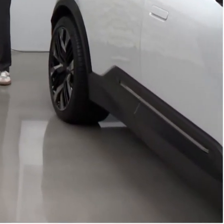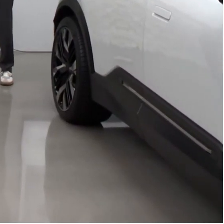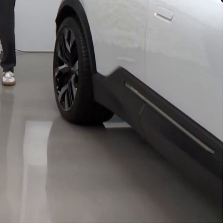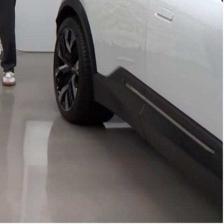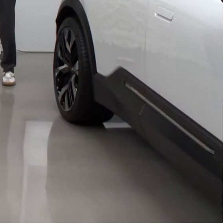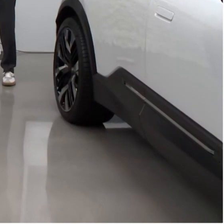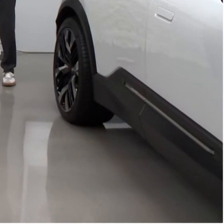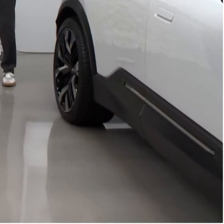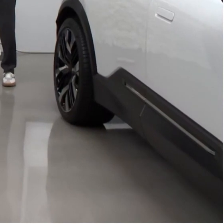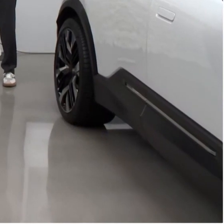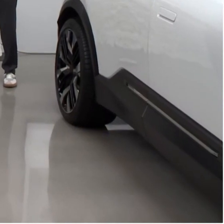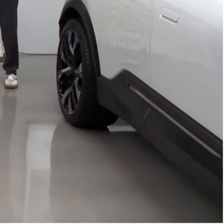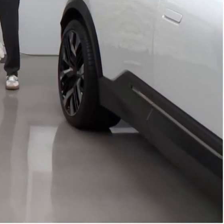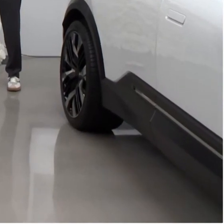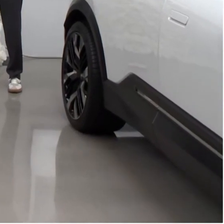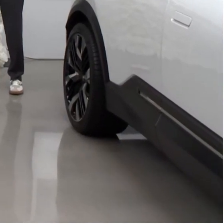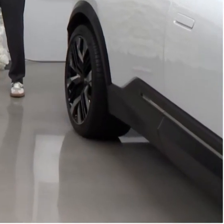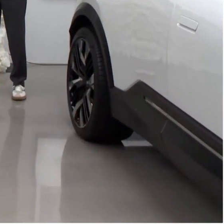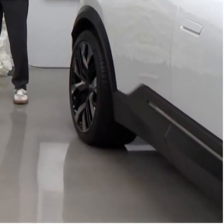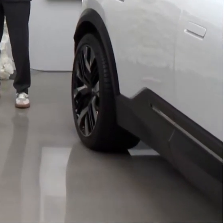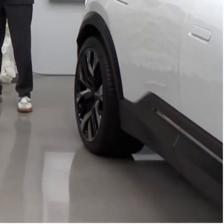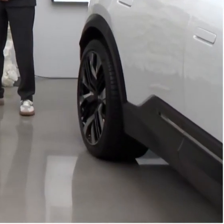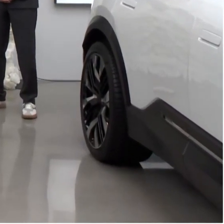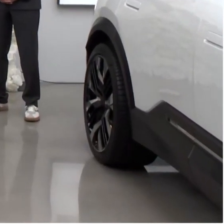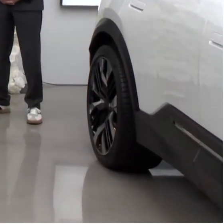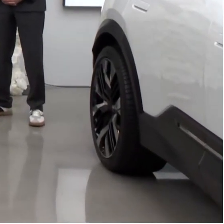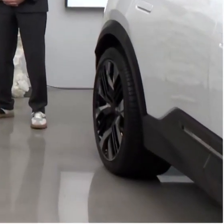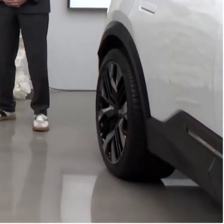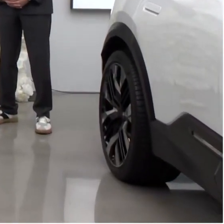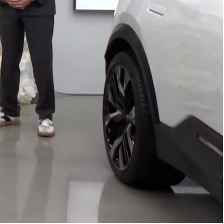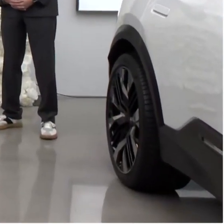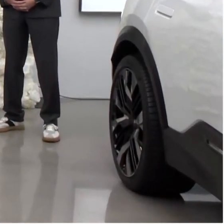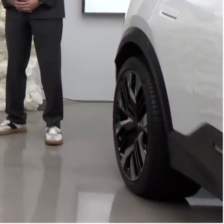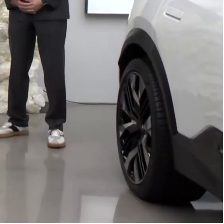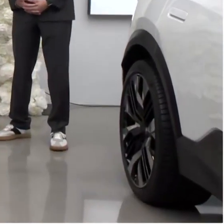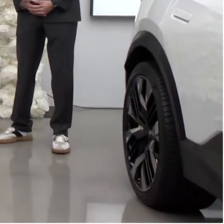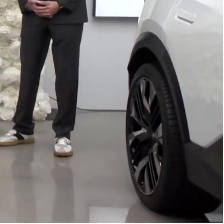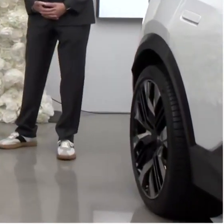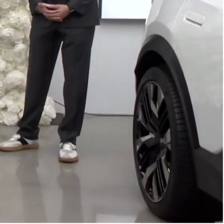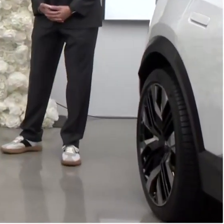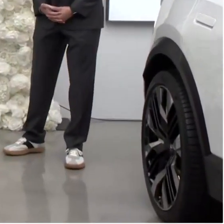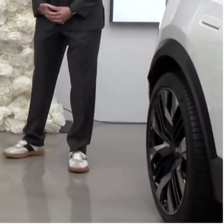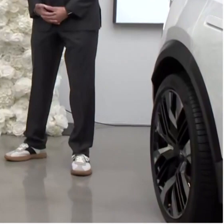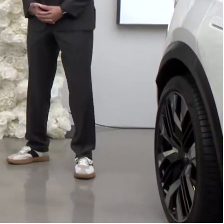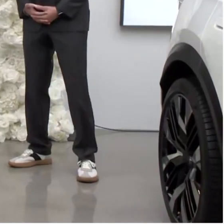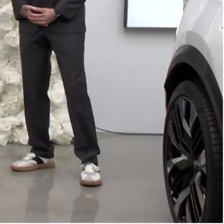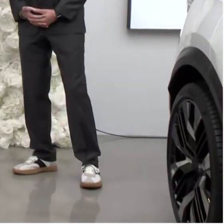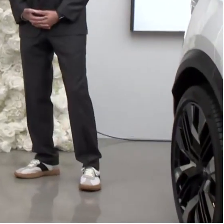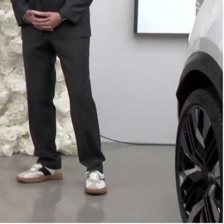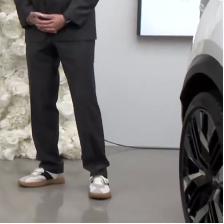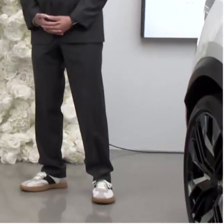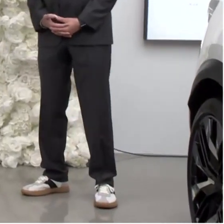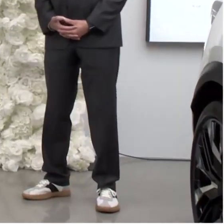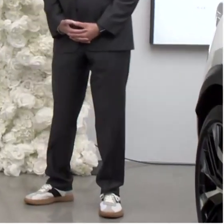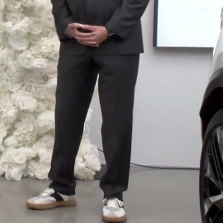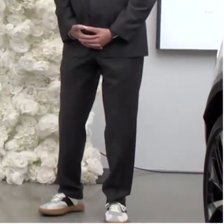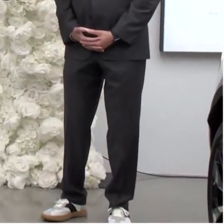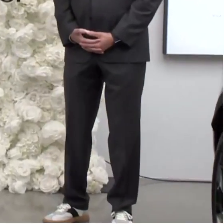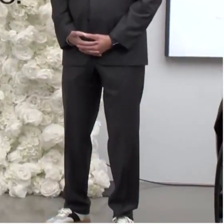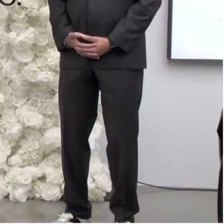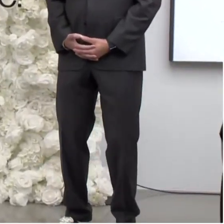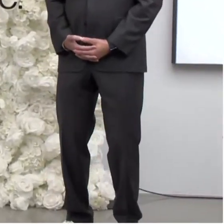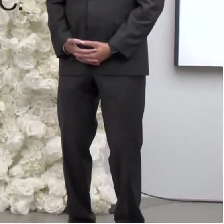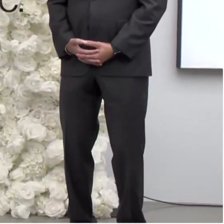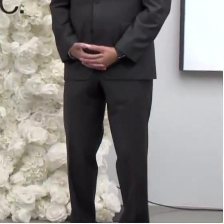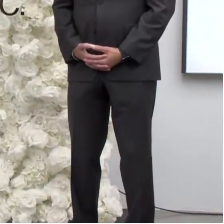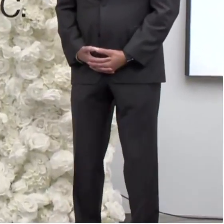such an honor to be here with all of you. I've had the great pleasure of actually spending the entire week, not just today, with the team here at Polestar Washington, D.C., getting to know